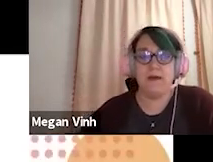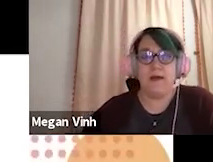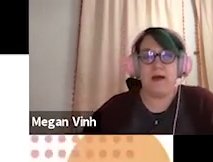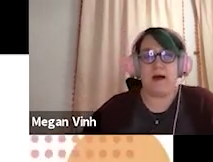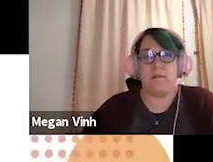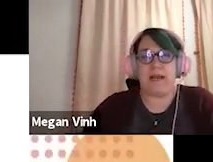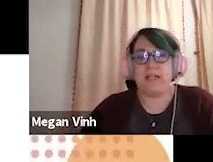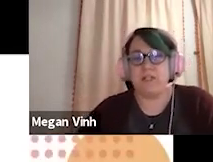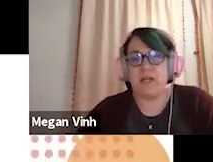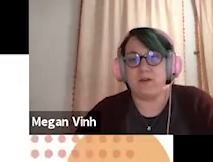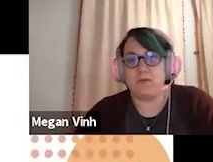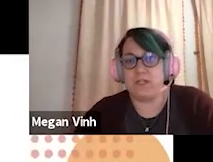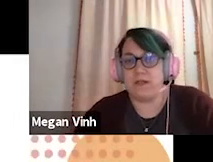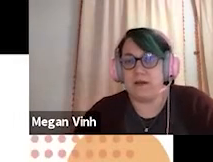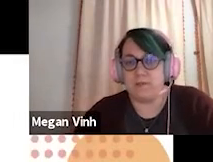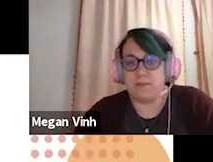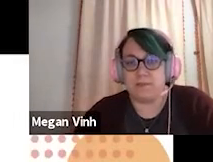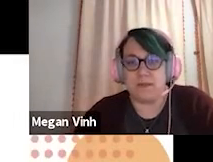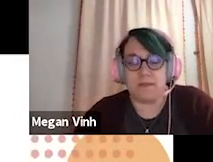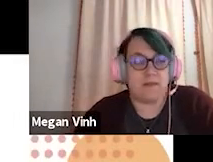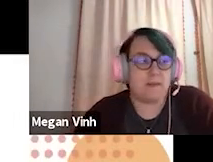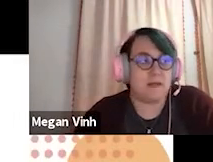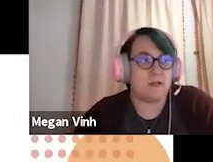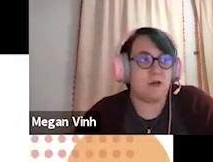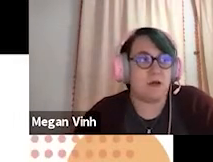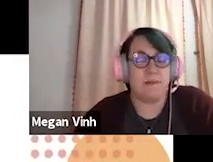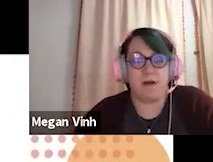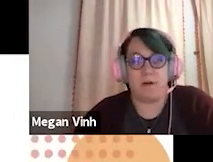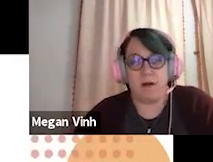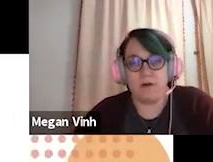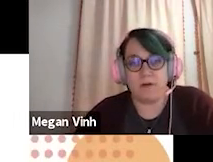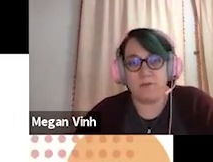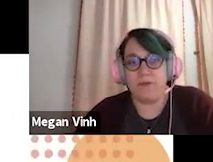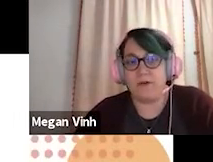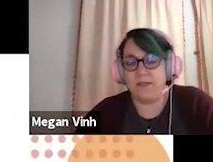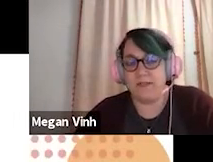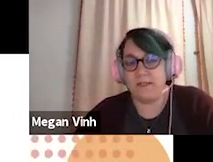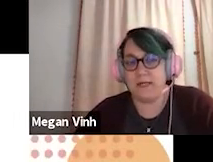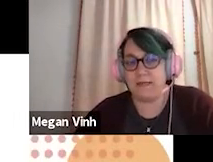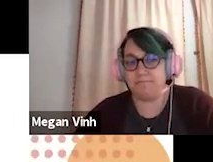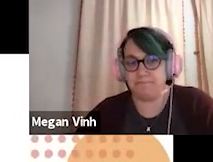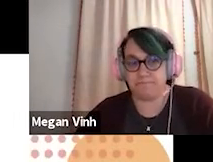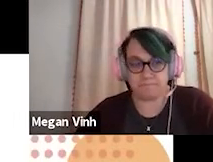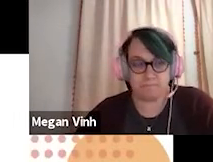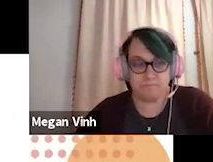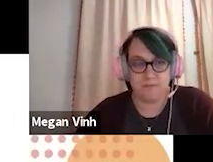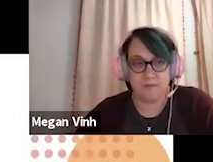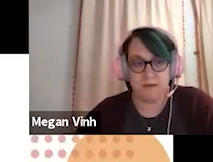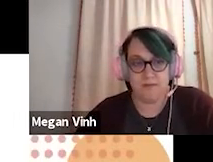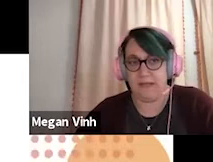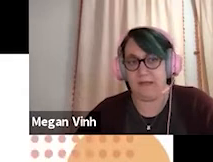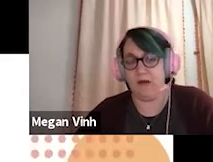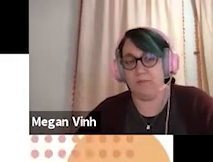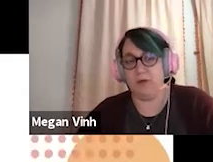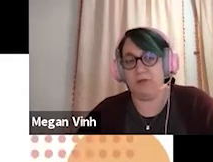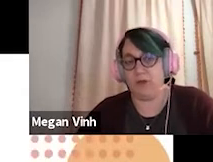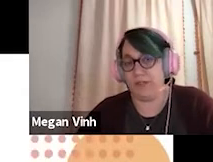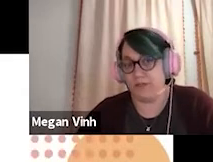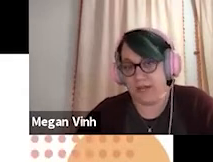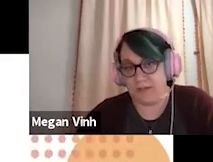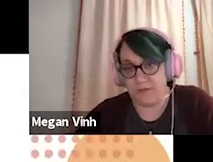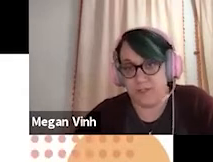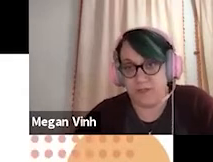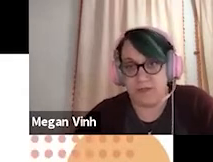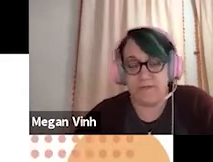doing, and actually I know Ching in the beginning talked about our partners. Well, there is a thing called